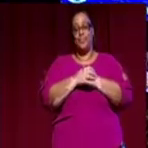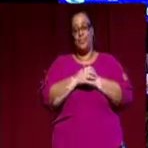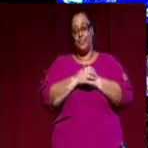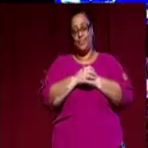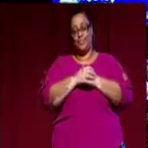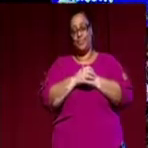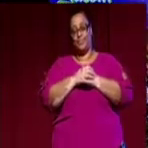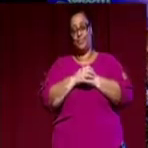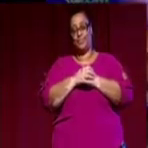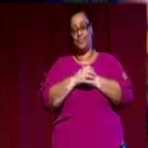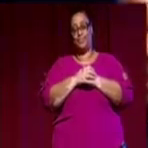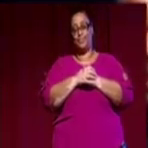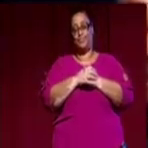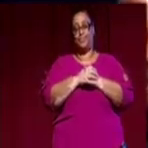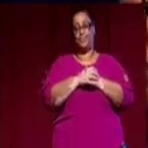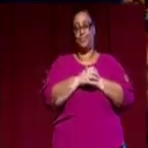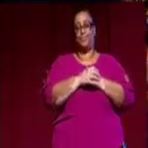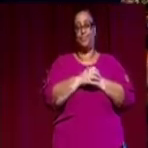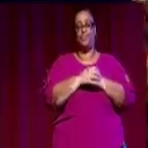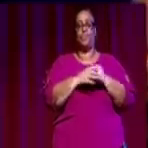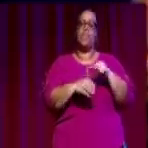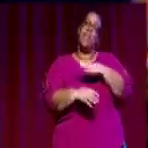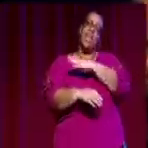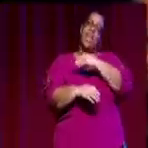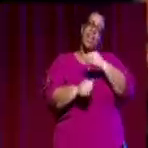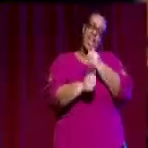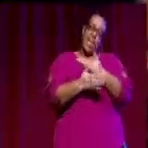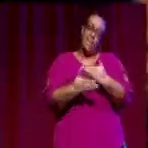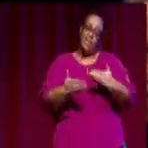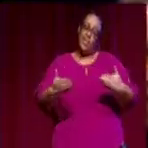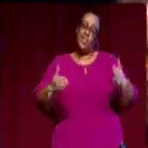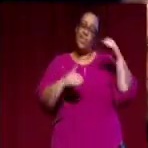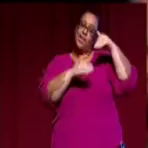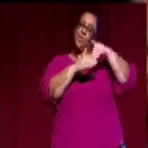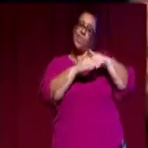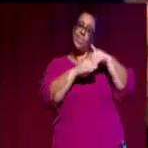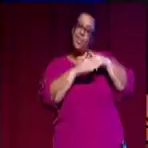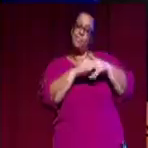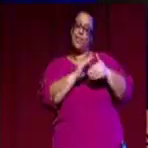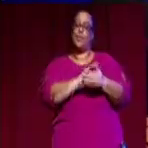Bless the Lord, oh my soul. And everything within me.